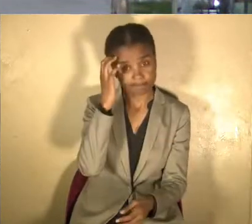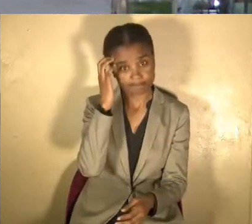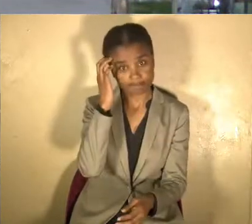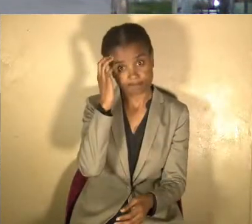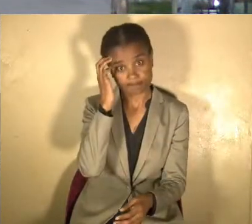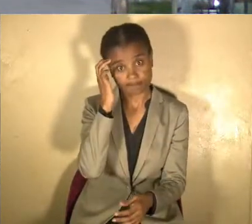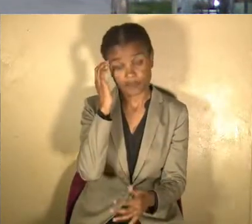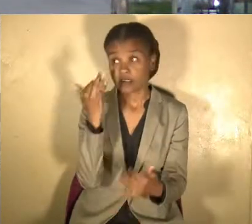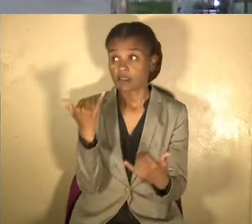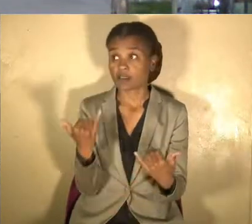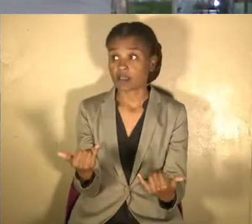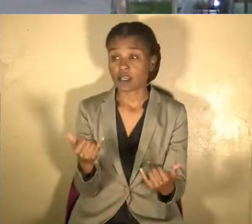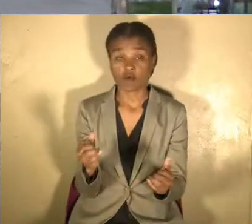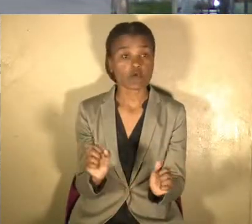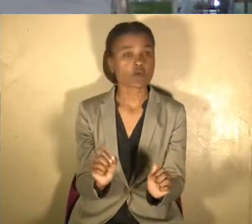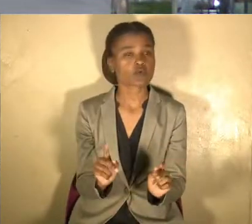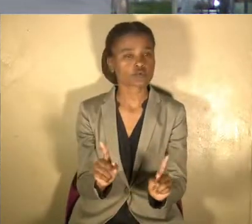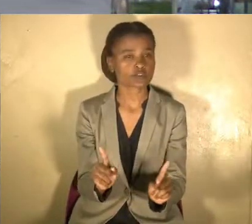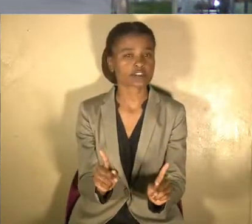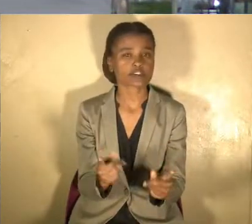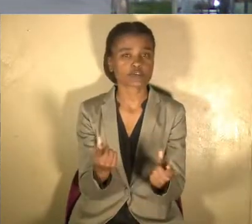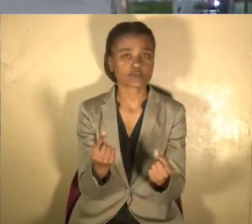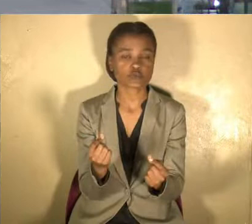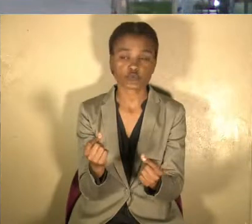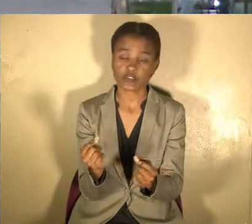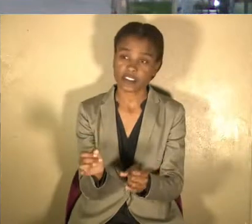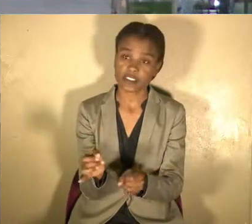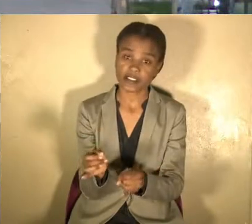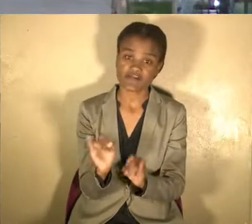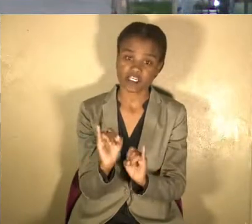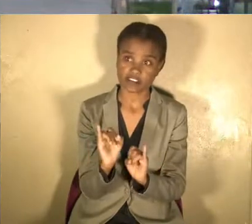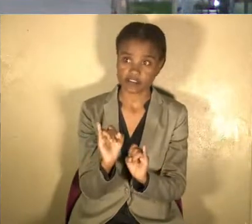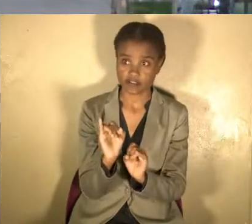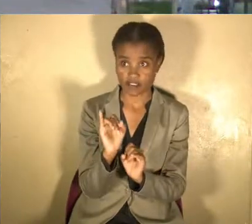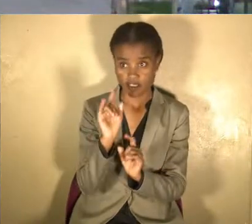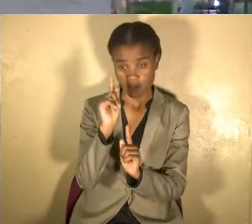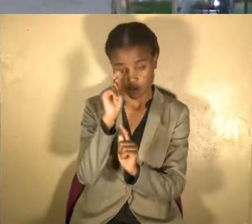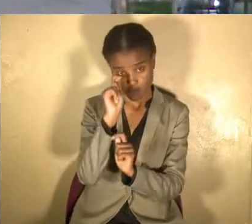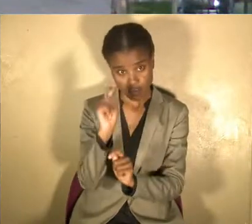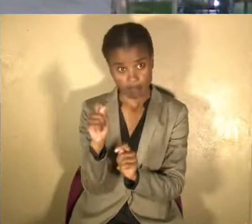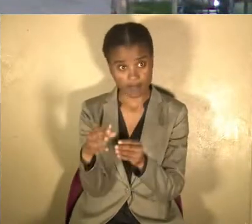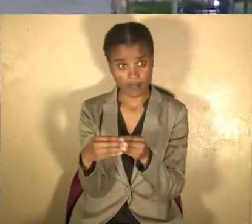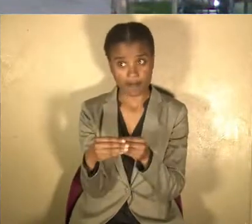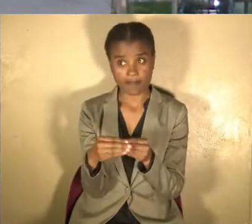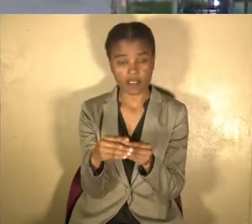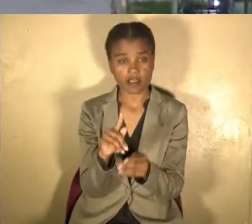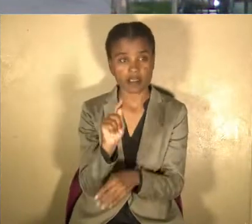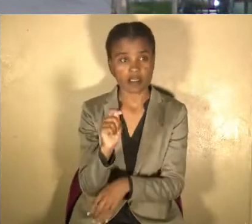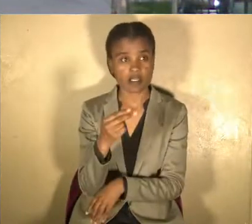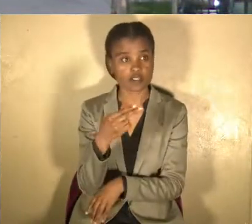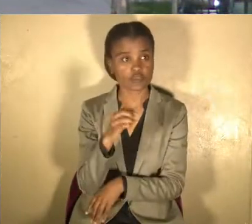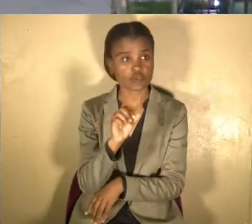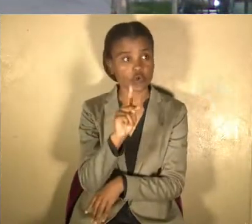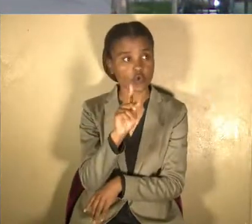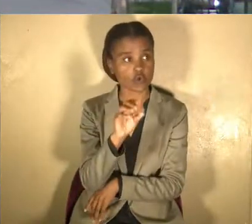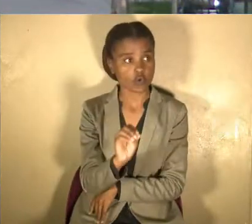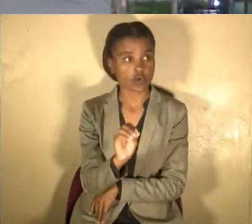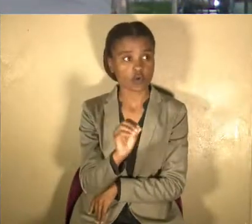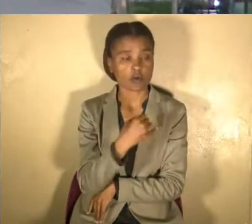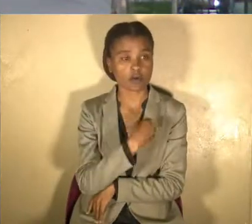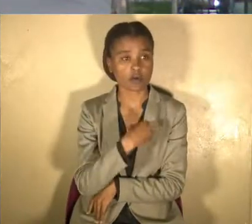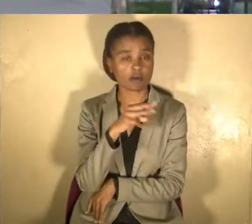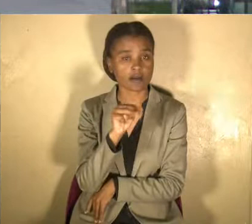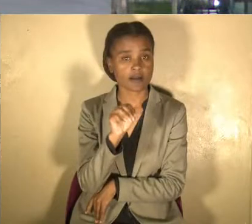se sebaka ke tlo invite Honorable Member Thogoma Gagula a re lebohe ka he re fitlhile